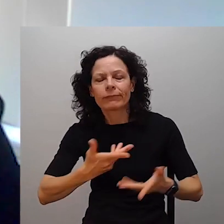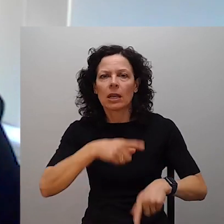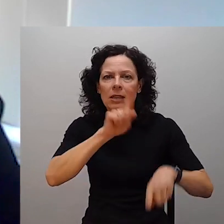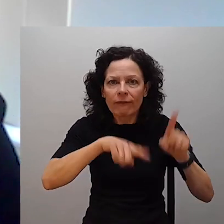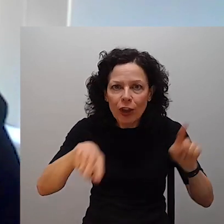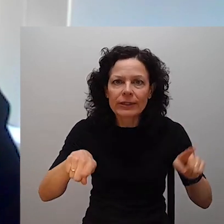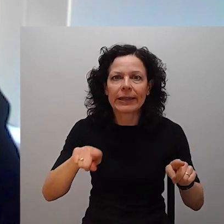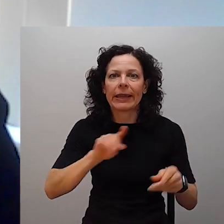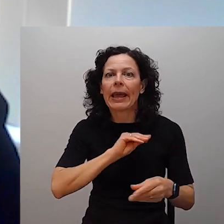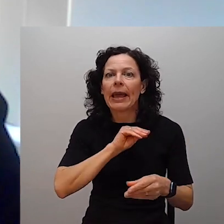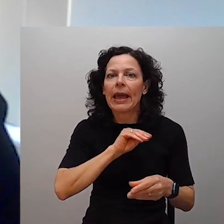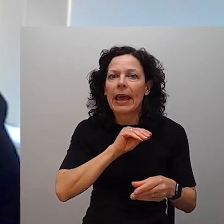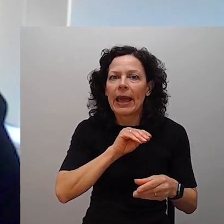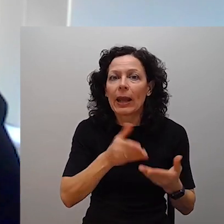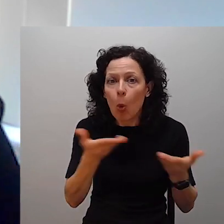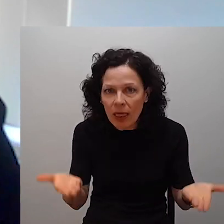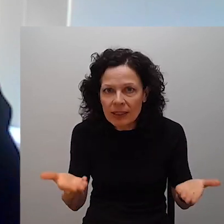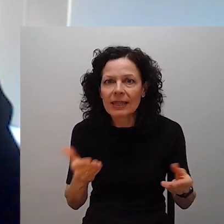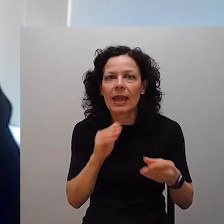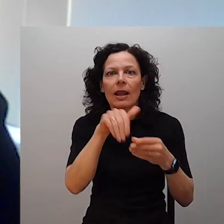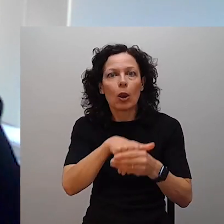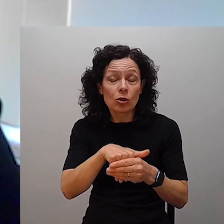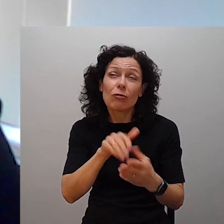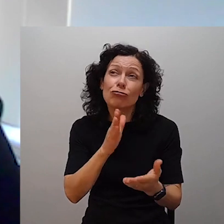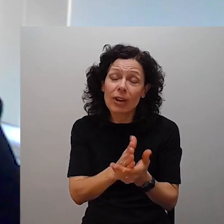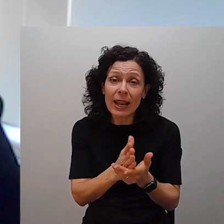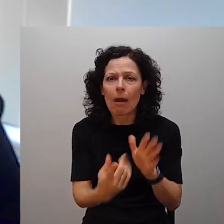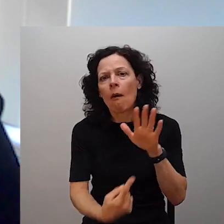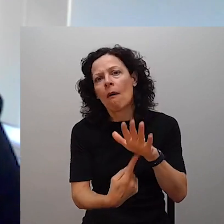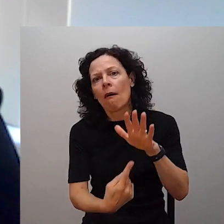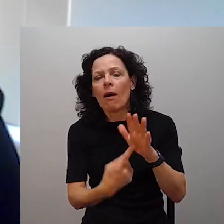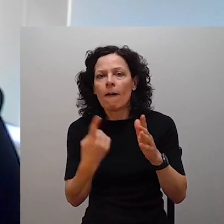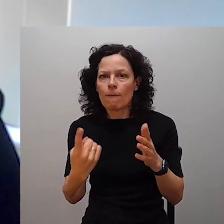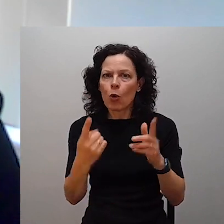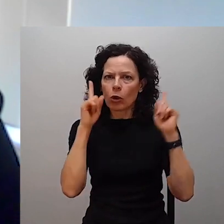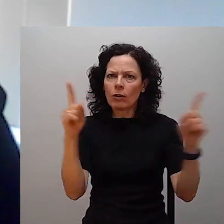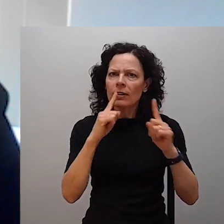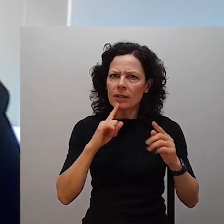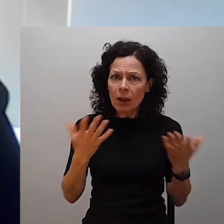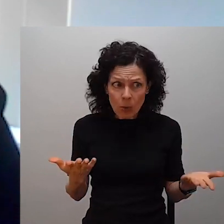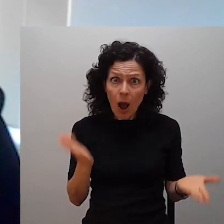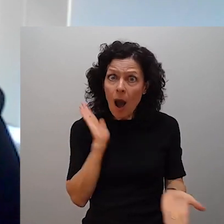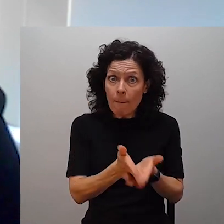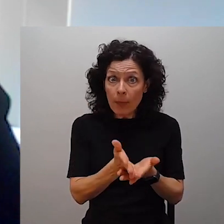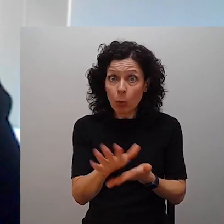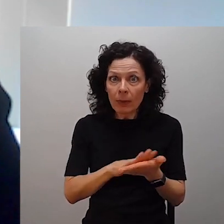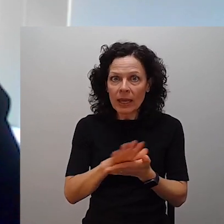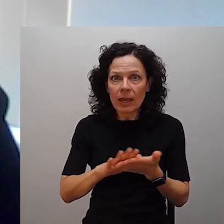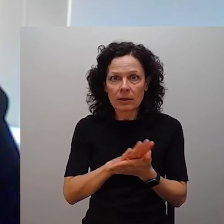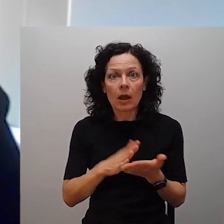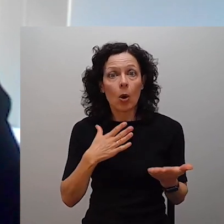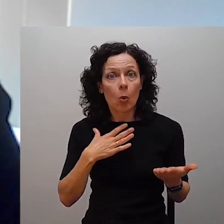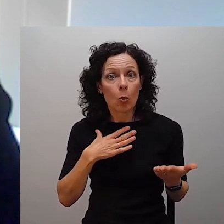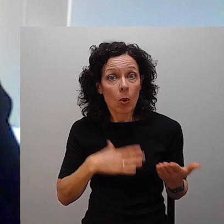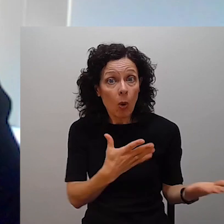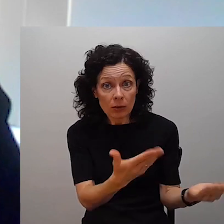and inclusion, and it would mean the world for universities to really stand up for that and really say, no, we mean it. We really are going to